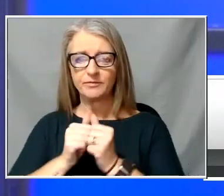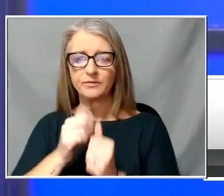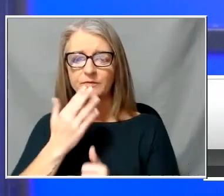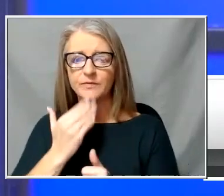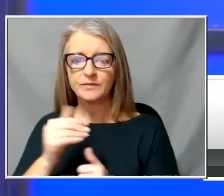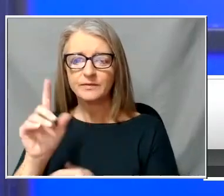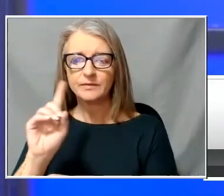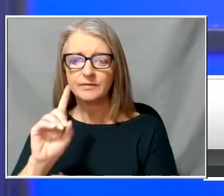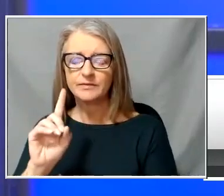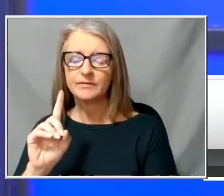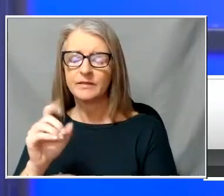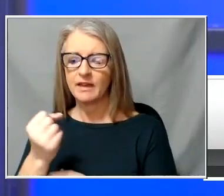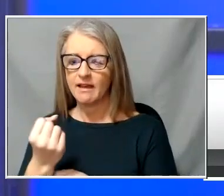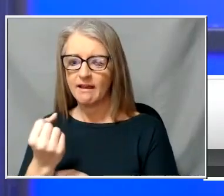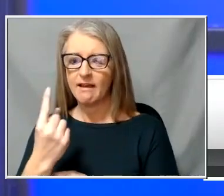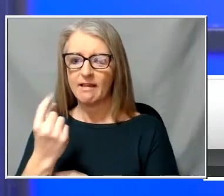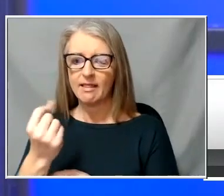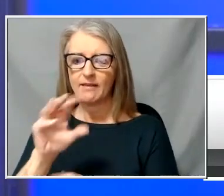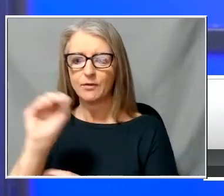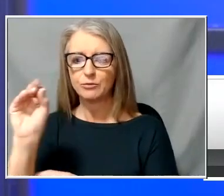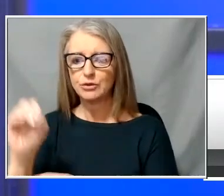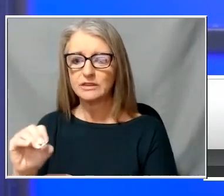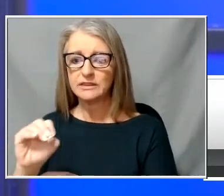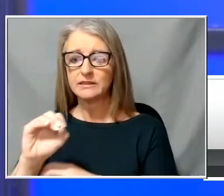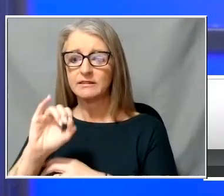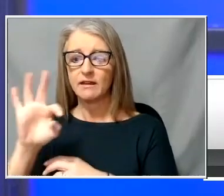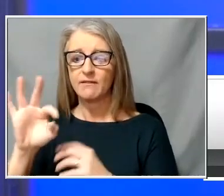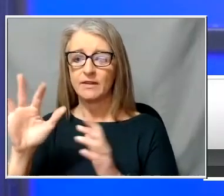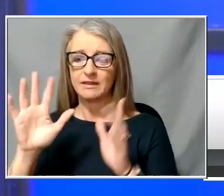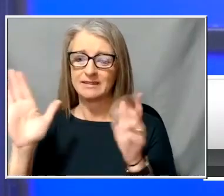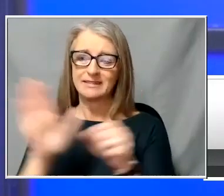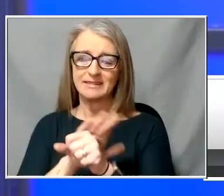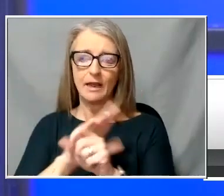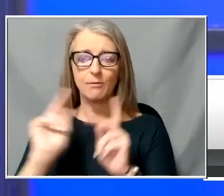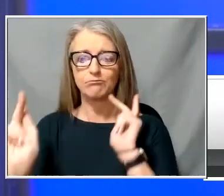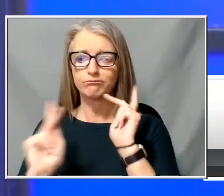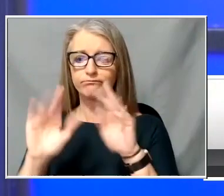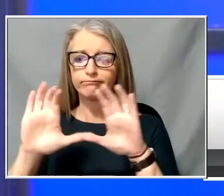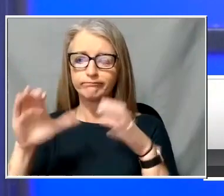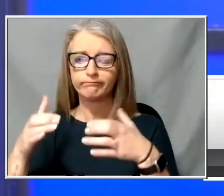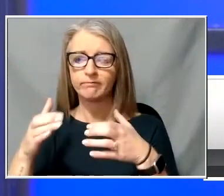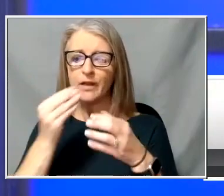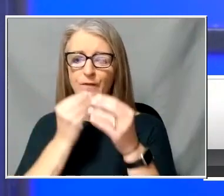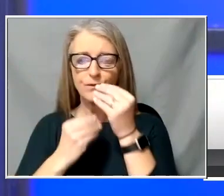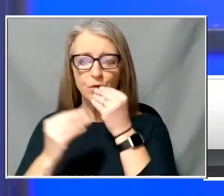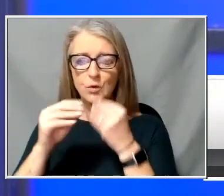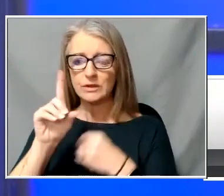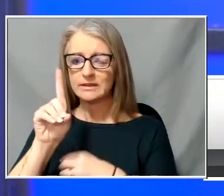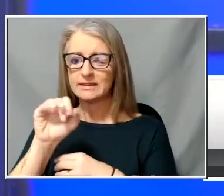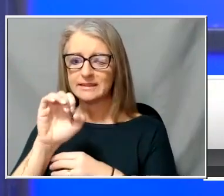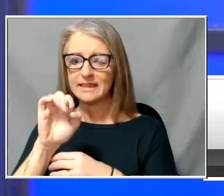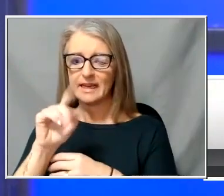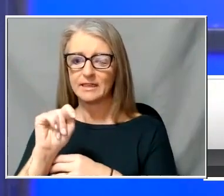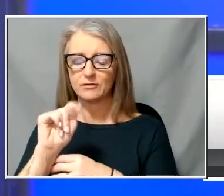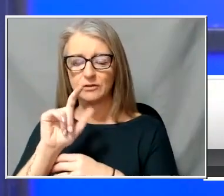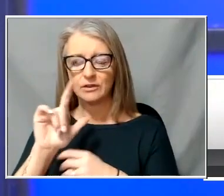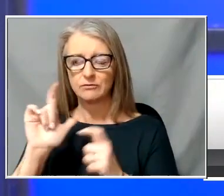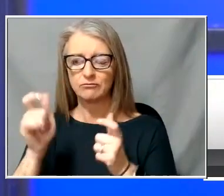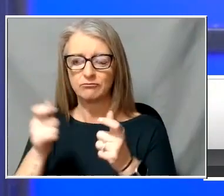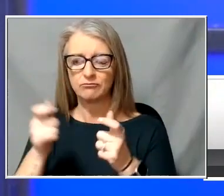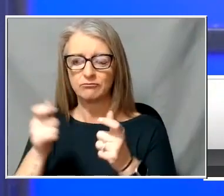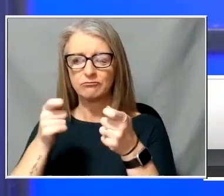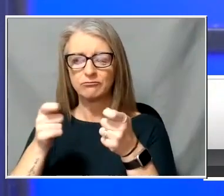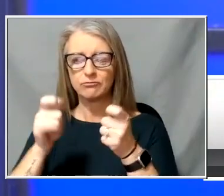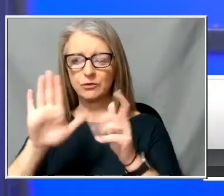staggering 11% of the entire population. Food and diet, of course, play a huge role in taking care of your